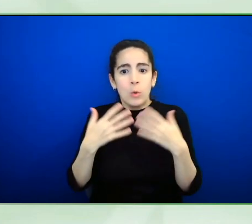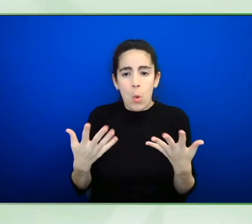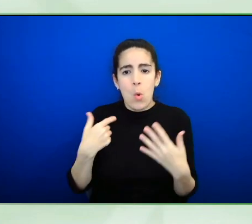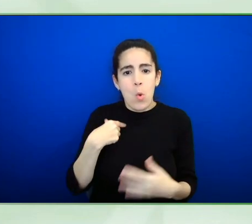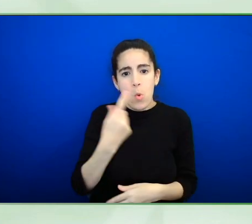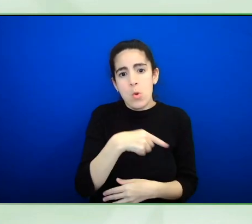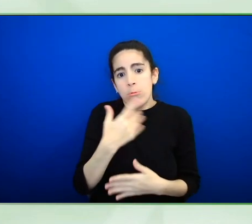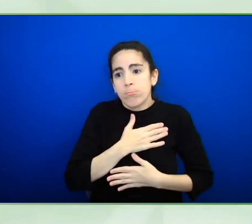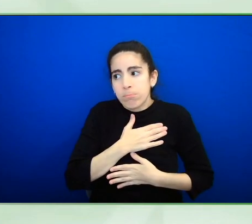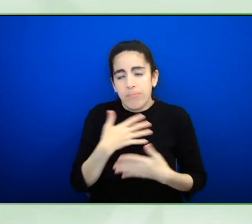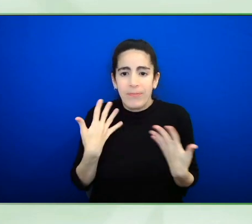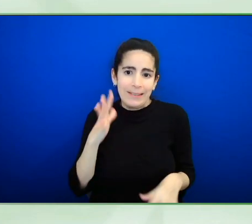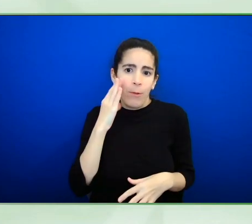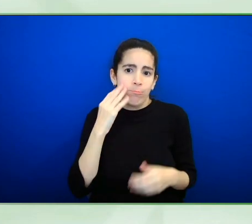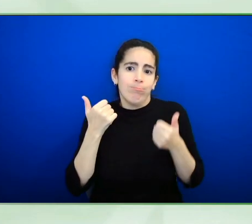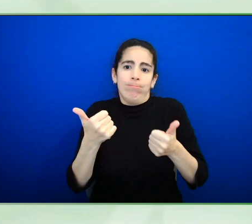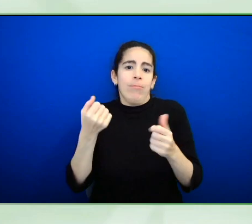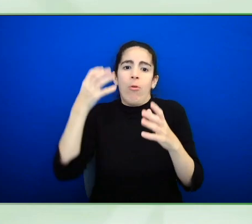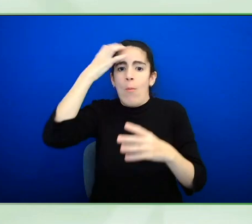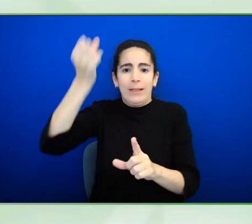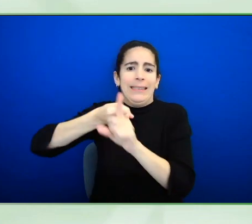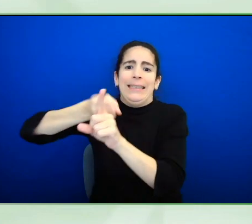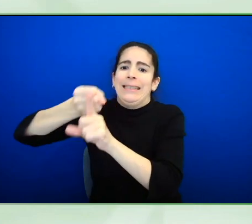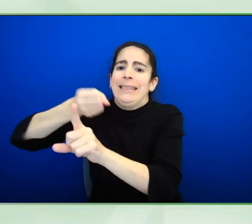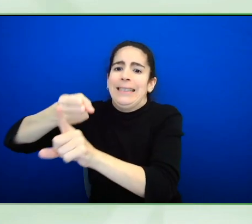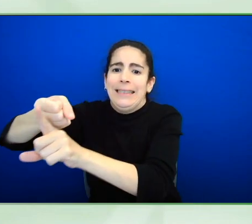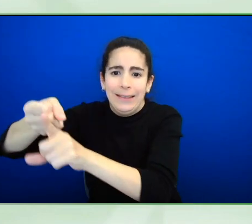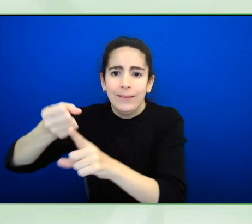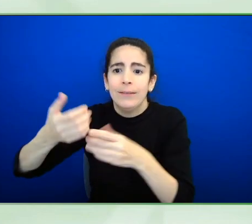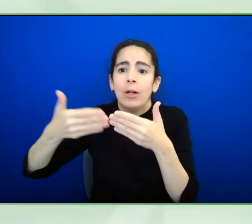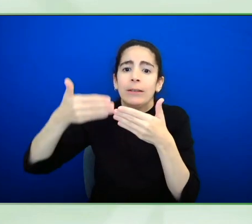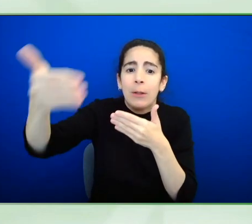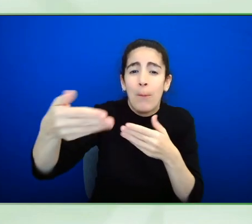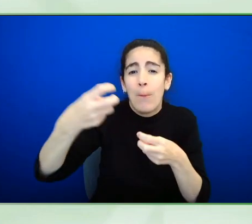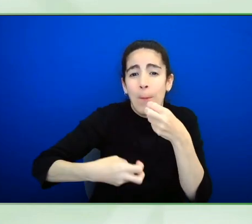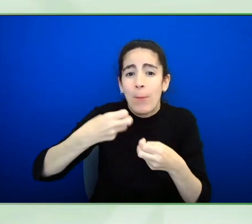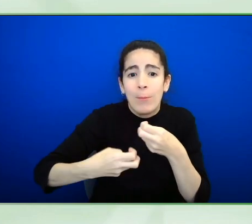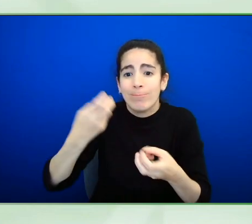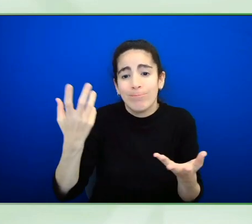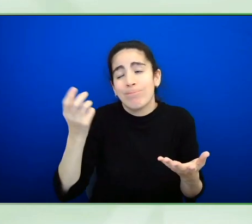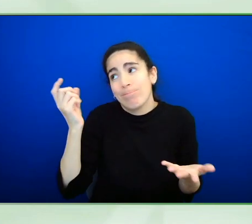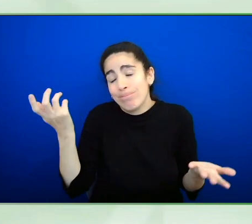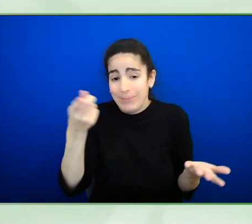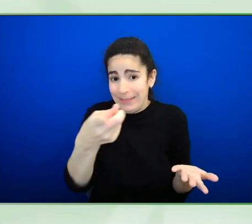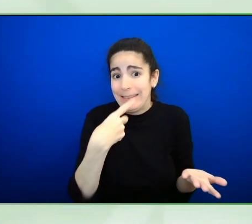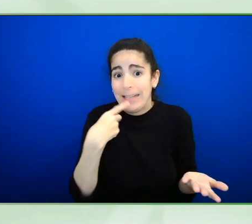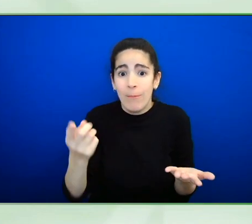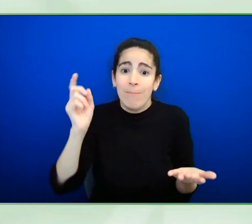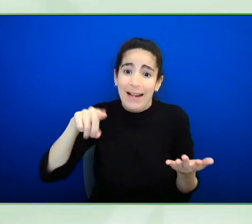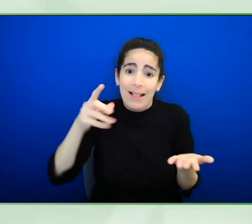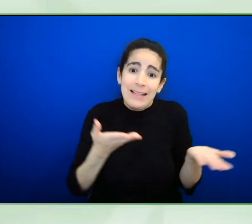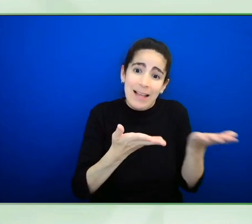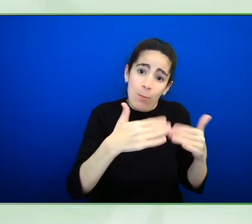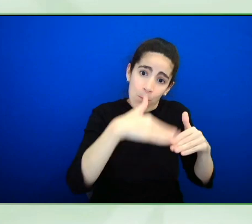not possible that we can make everything. We are not the solution. We are the part or the way for the solution. And to bring these tools or